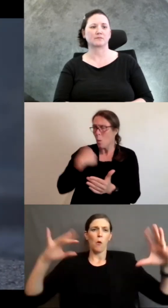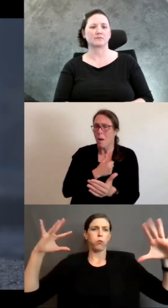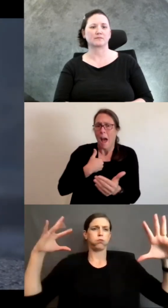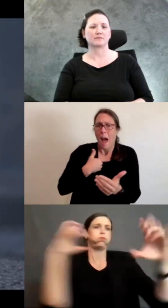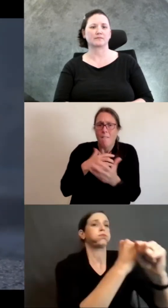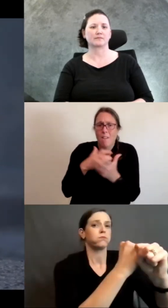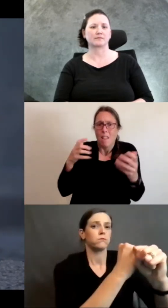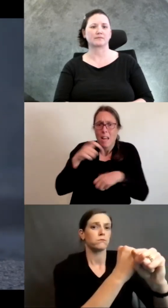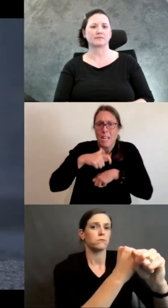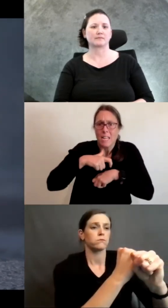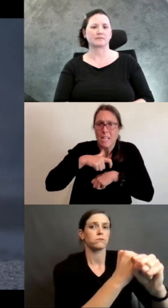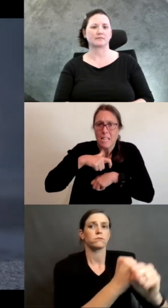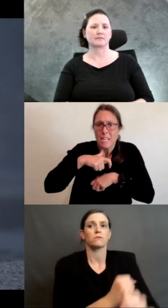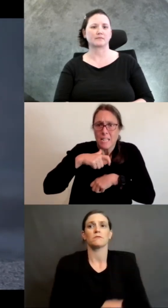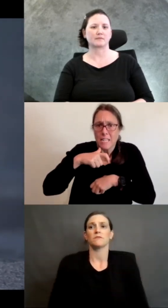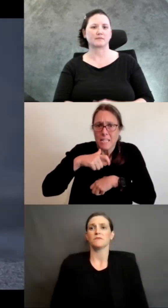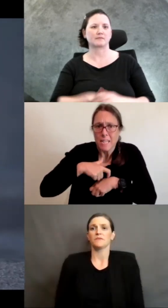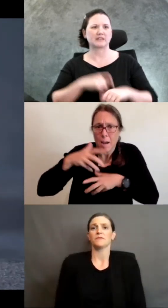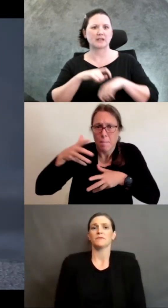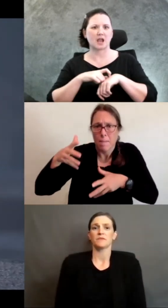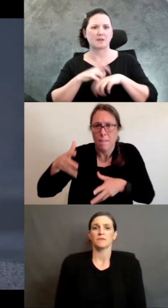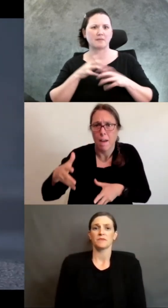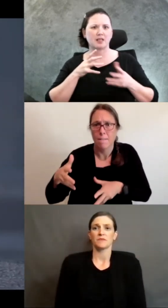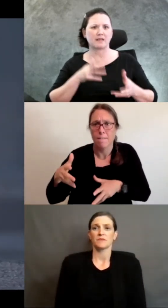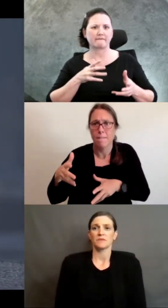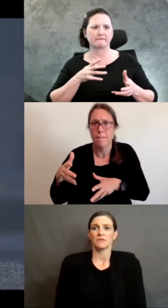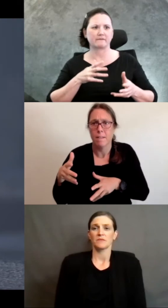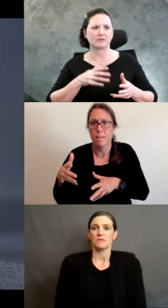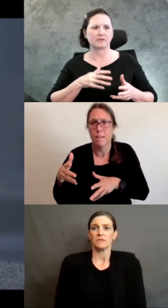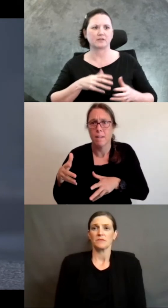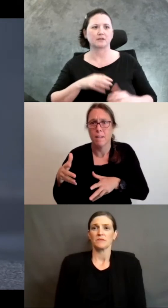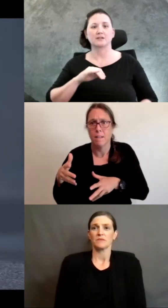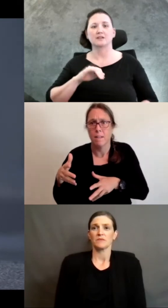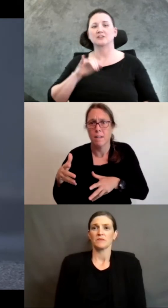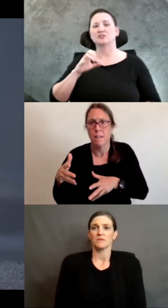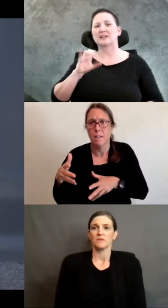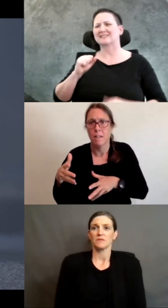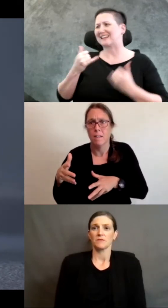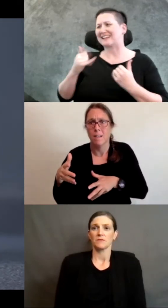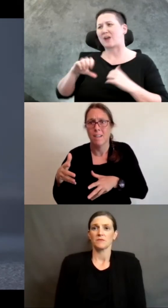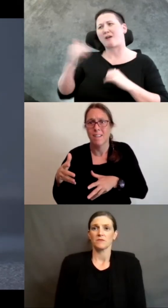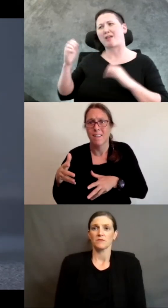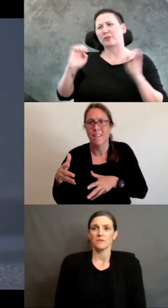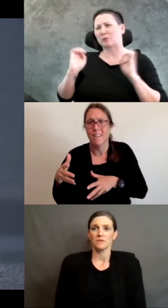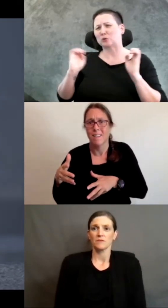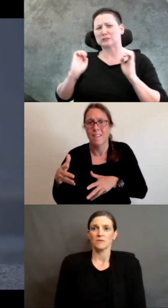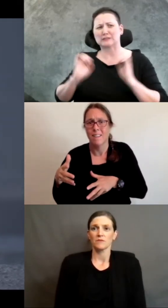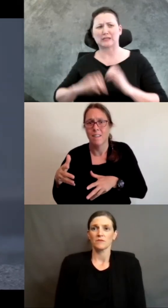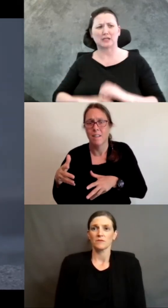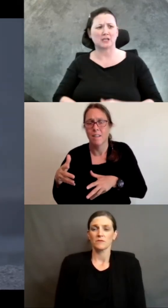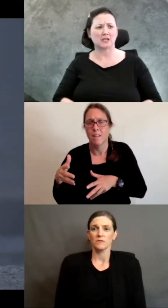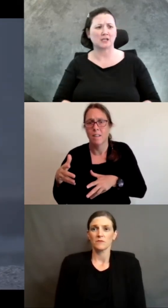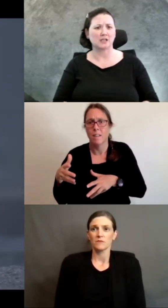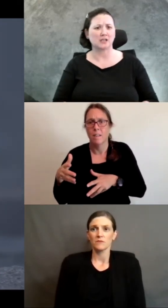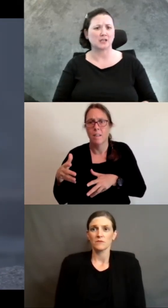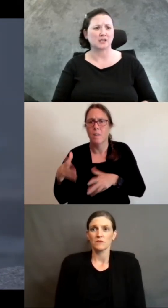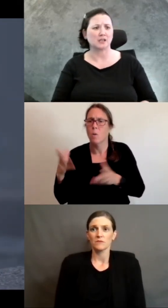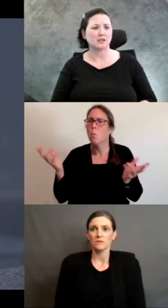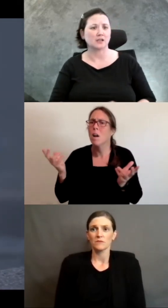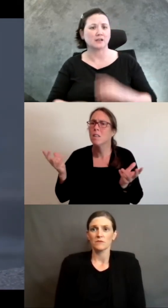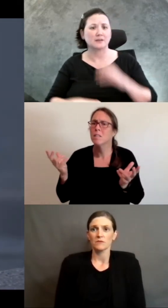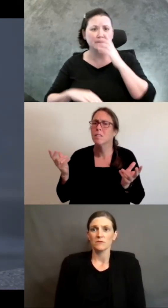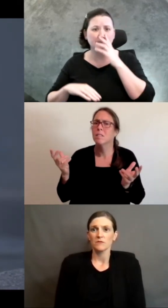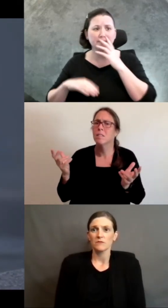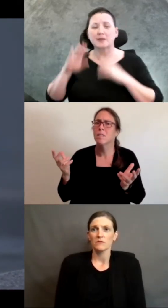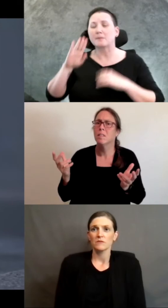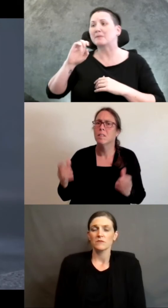time left. Now we have another emergency. What? Benise, Leah, look at you guys. We